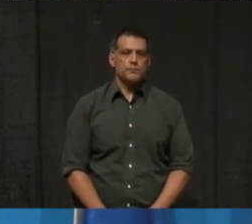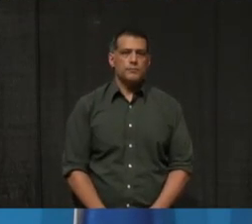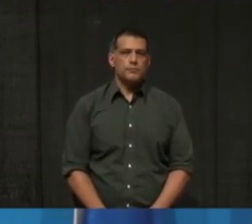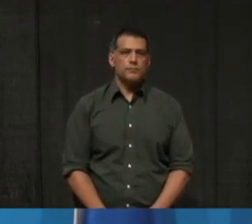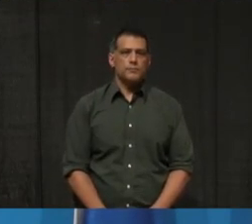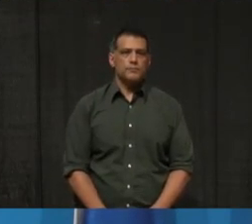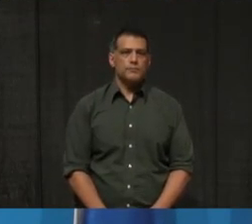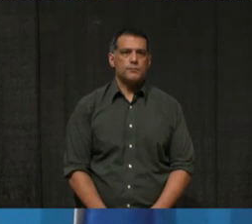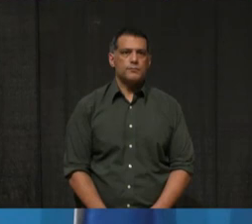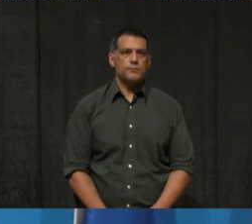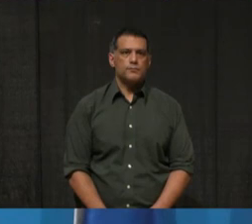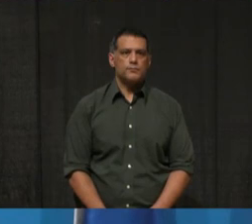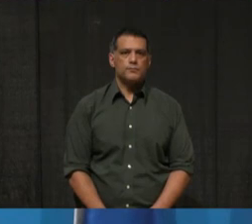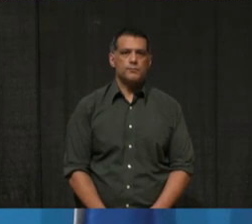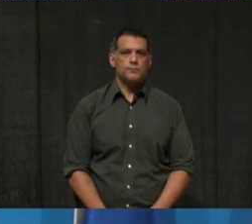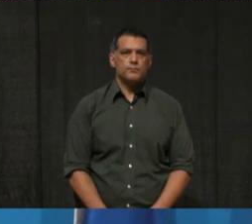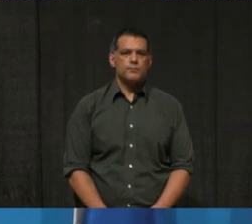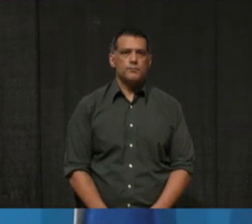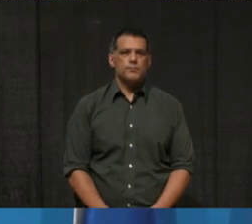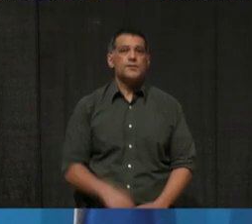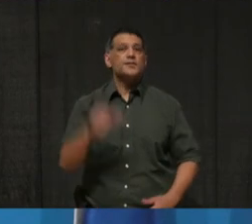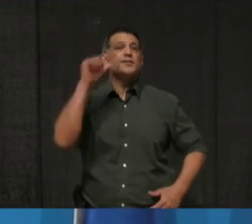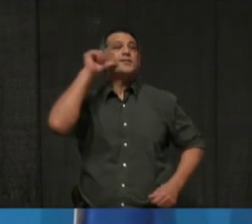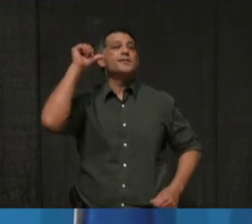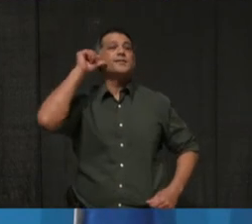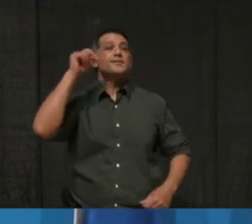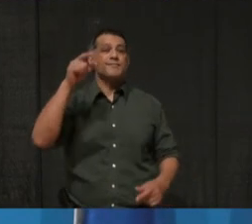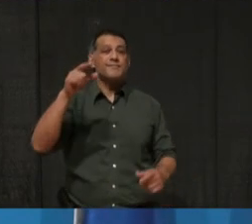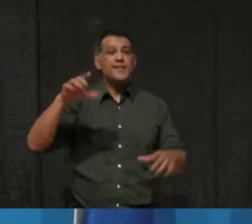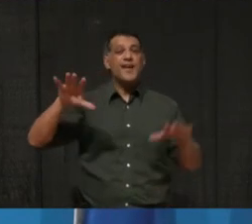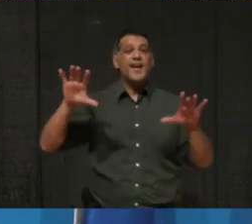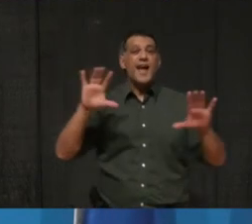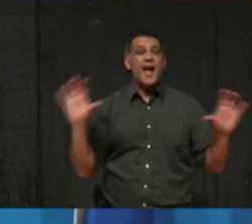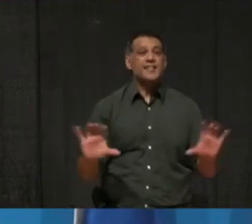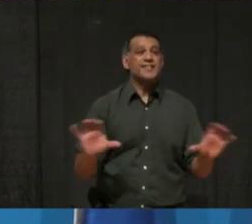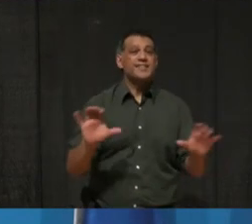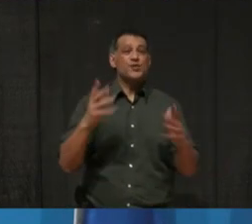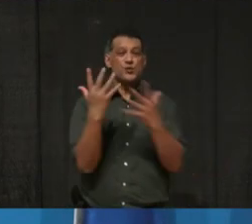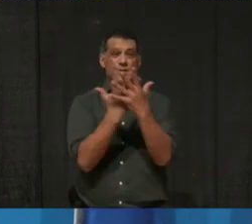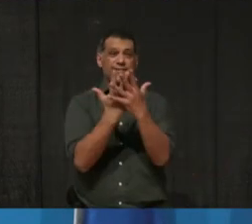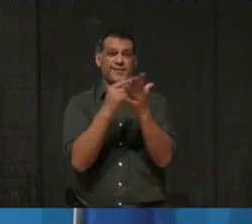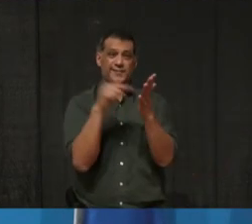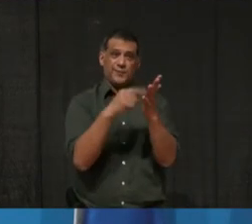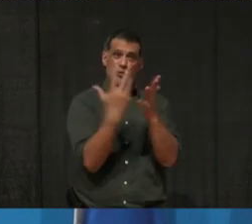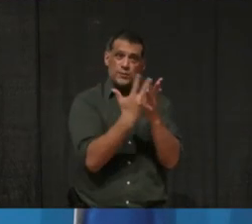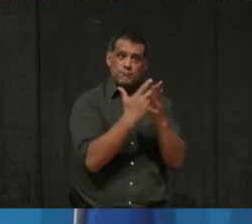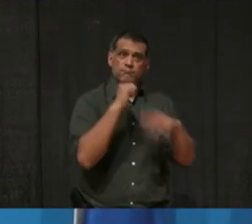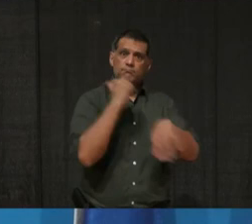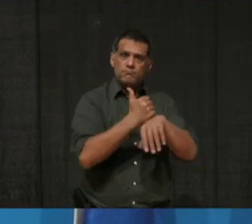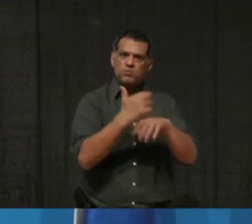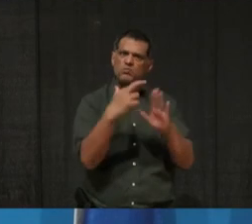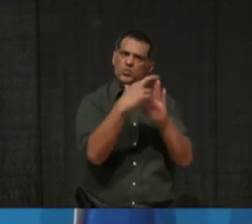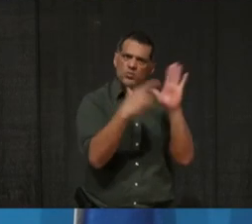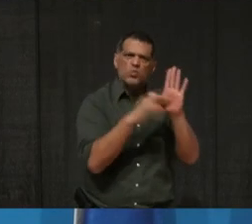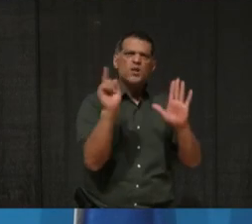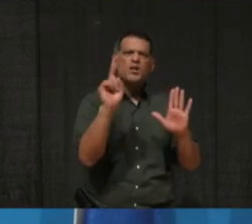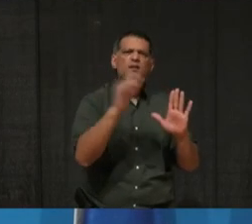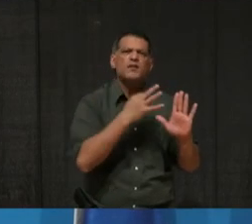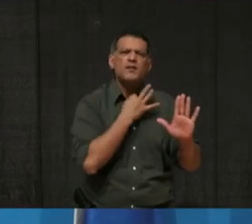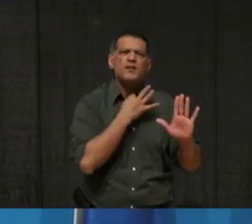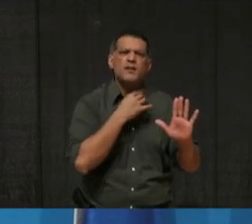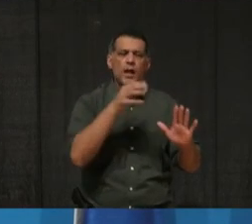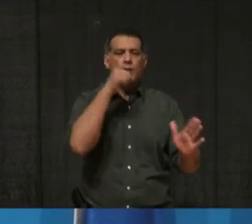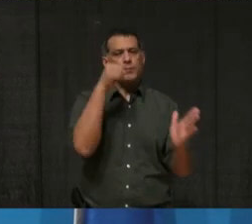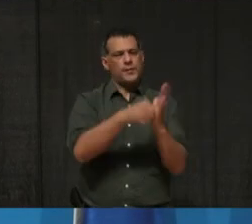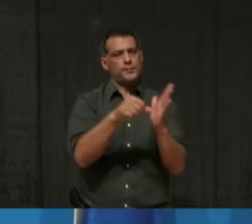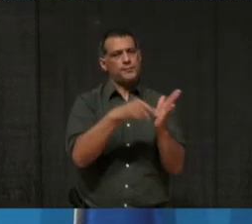screening protocols came into place yesterday at the Gateway Postal Facility. Mm-hmm. A notice at the facility says that the change was initiated by a directive